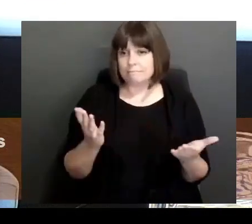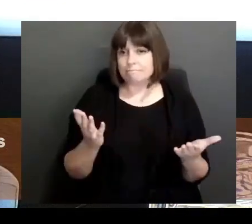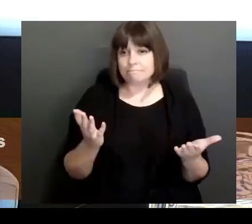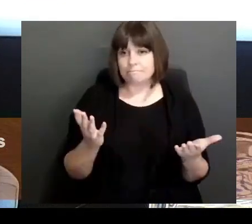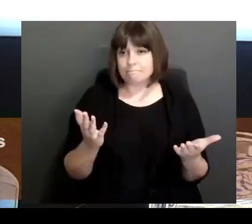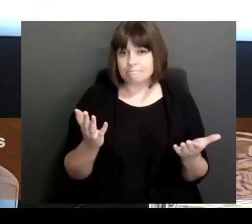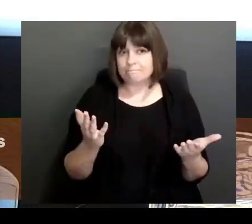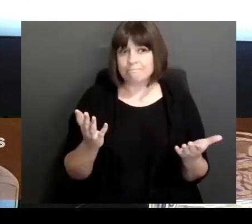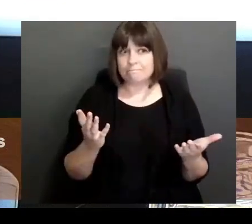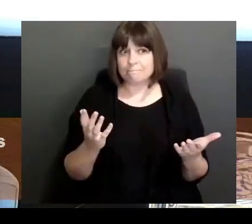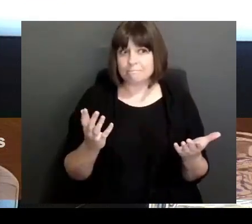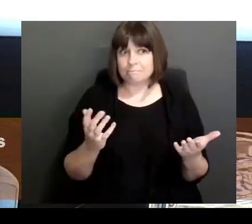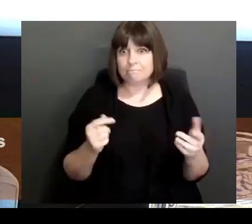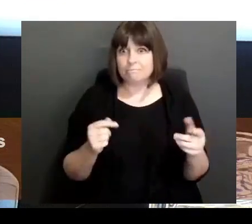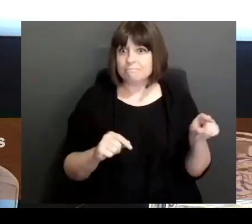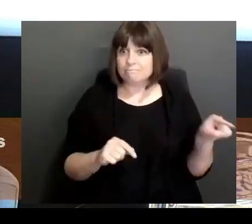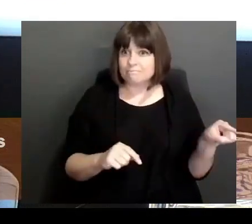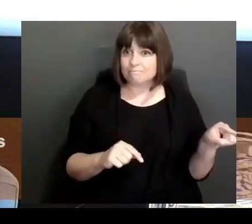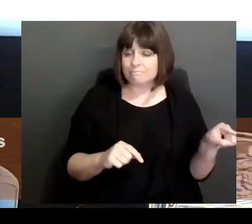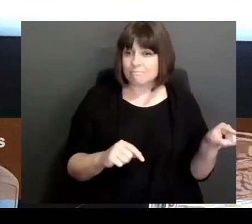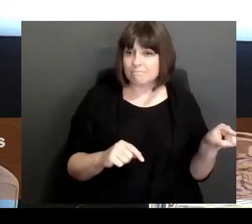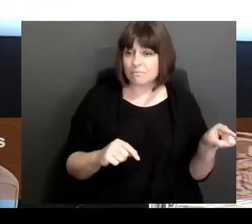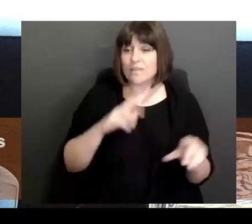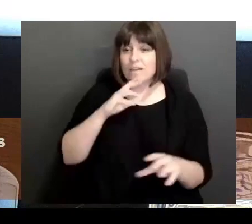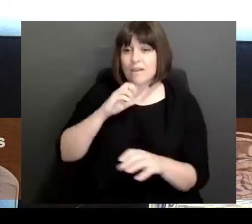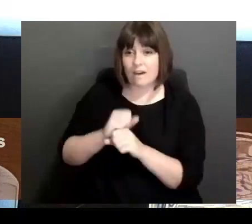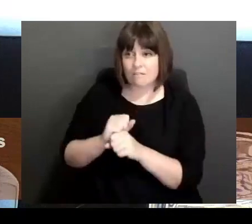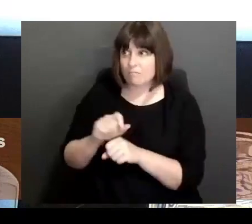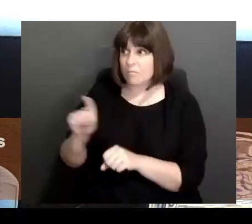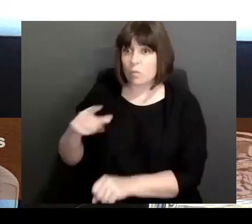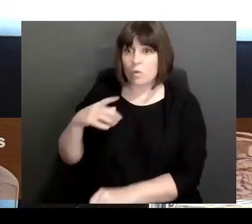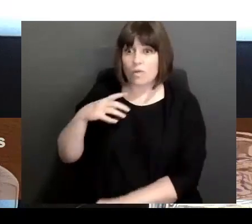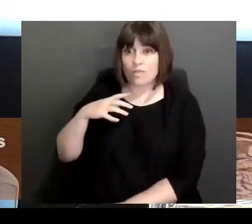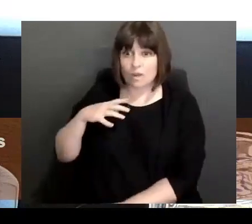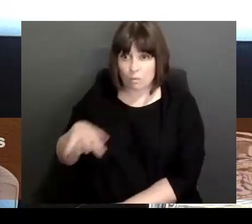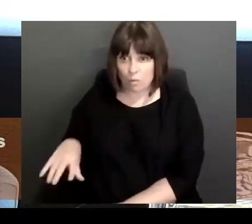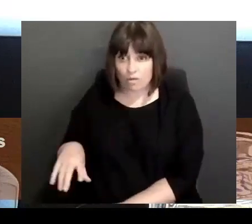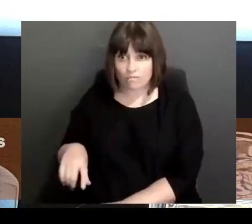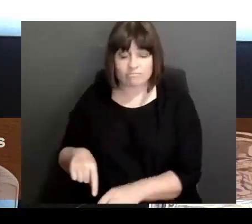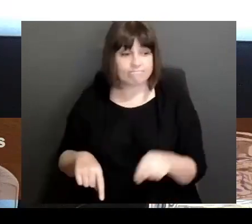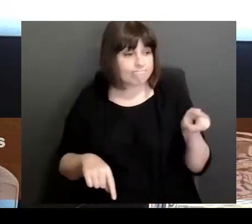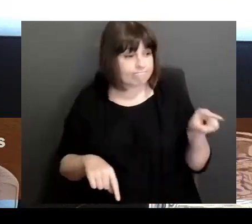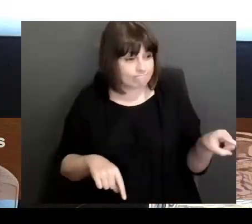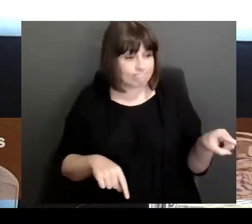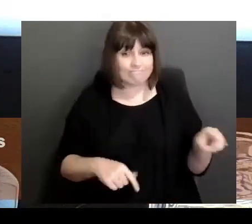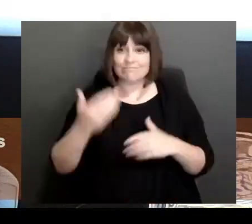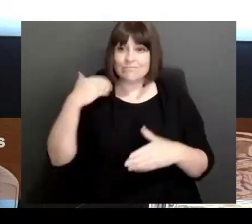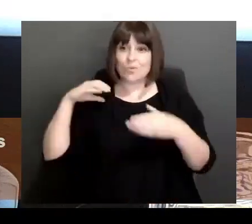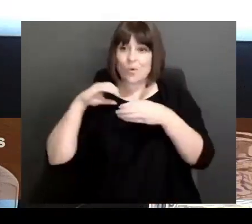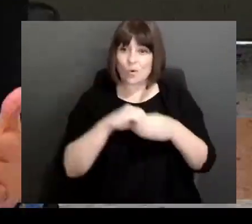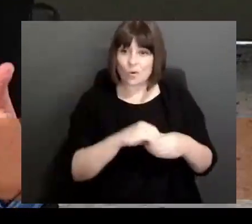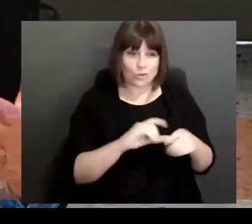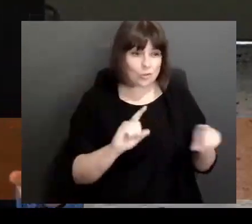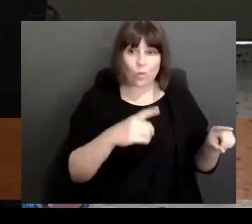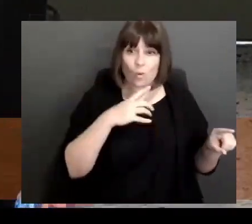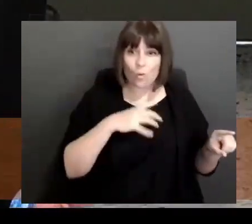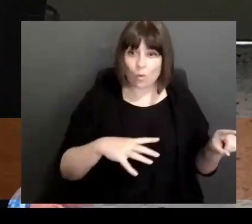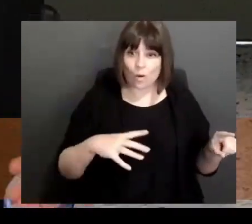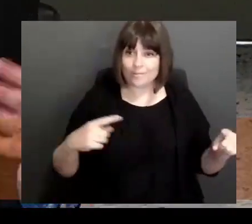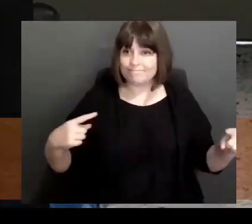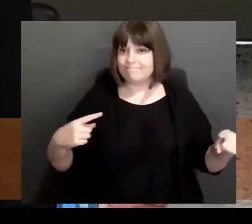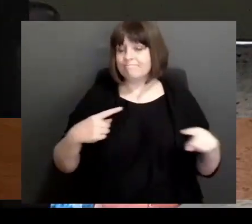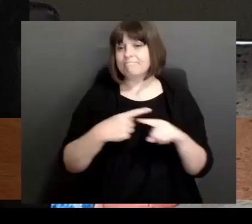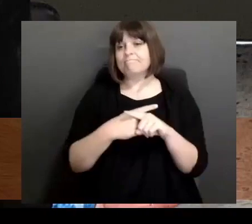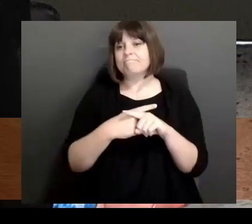of the department collide with the interests of traditional owner people. And where that happens in a broad